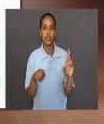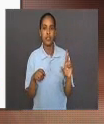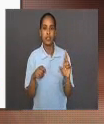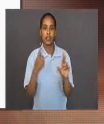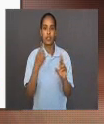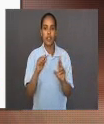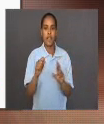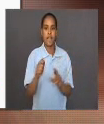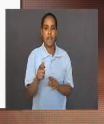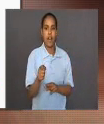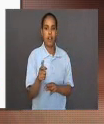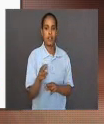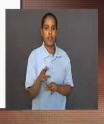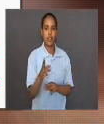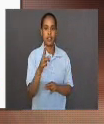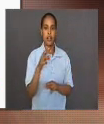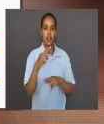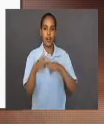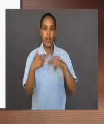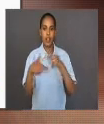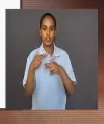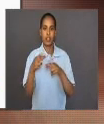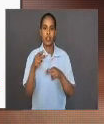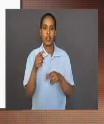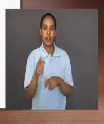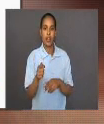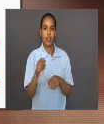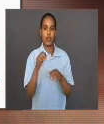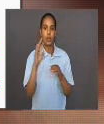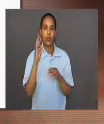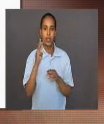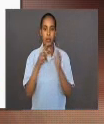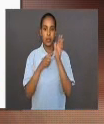the faster the reaction rate will be.